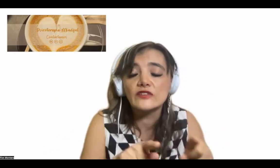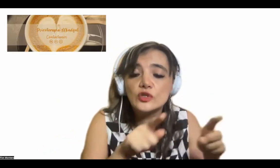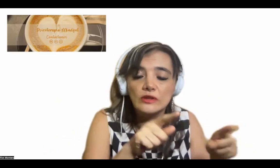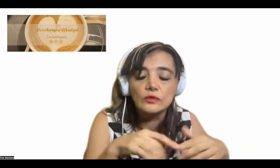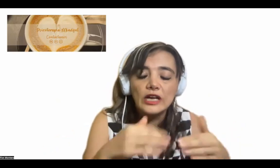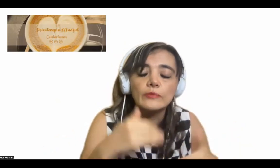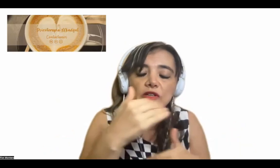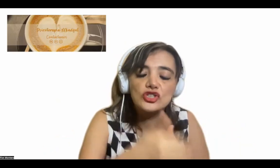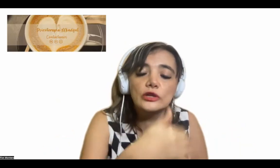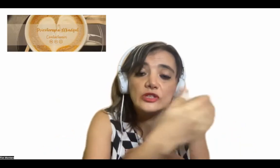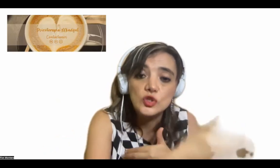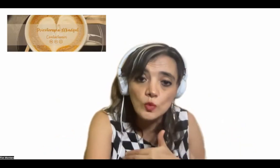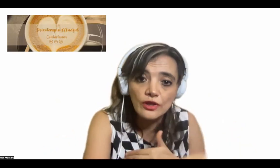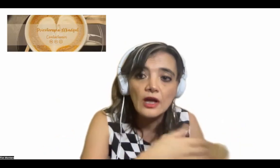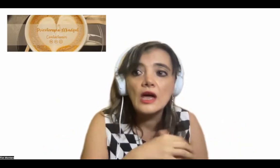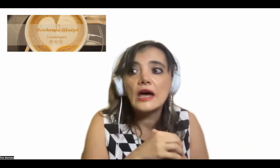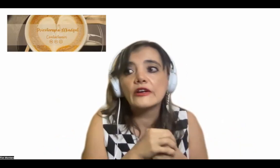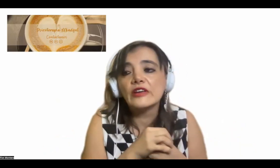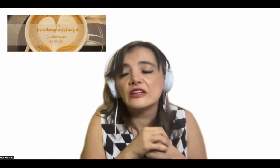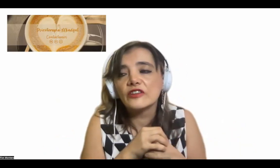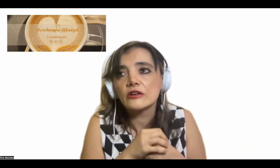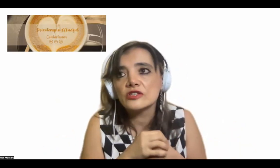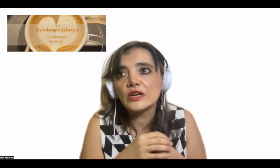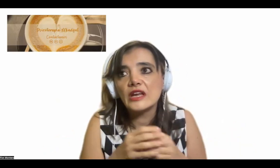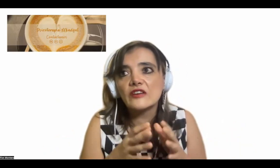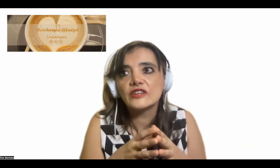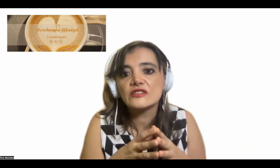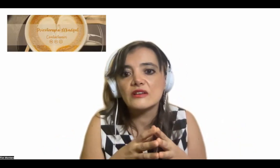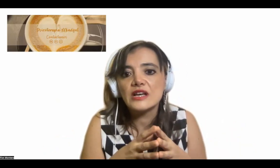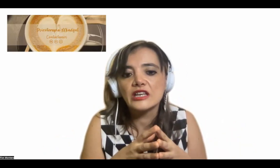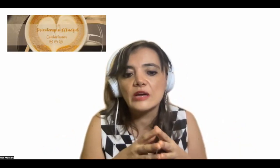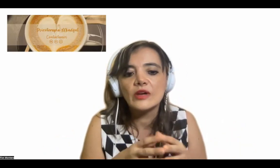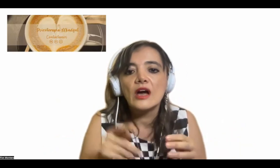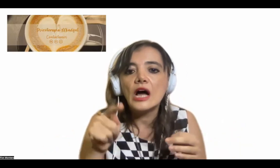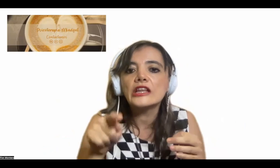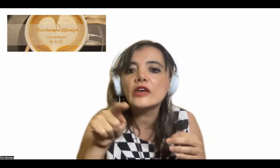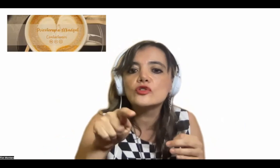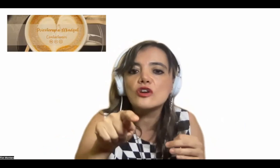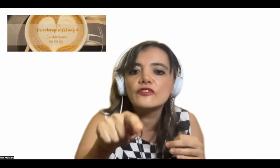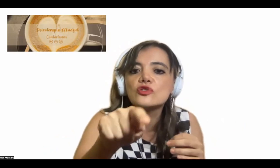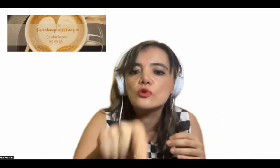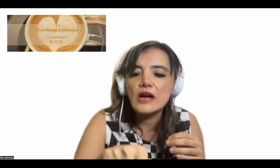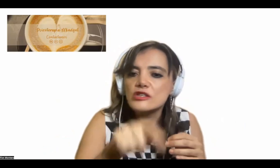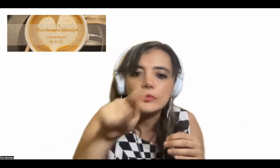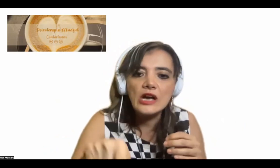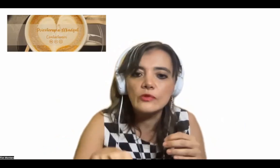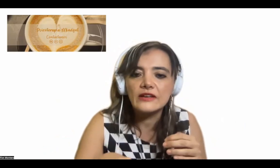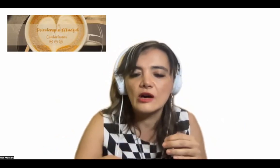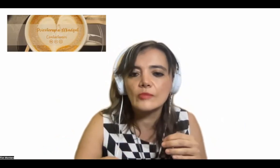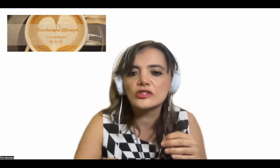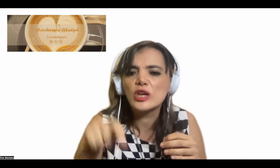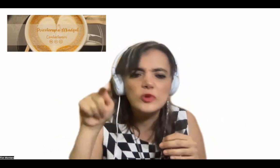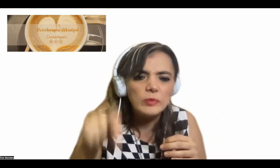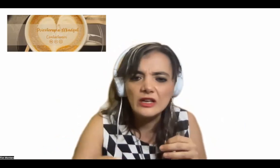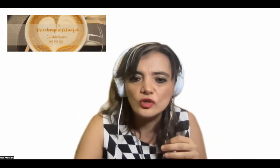need to help their children soothe, and if the contrary, if they start telling them, I'll give you something to cry, stop crying right